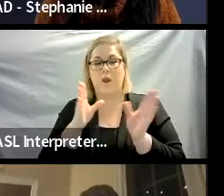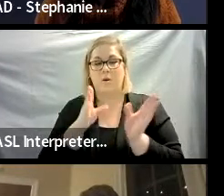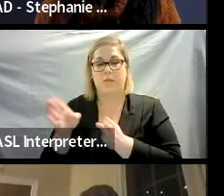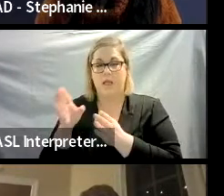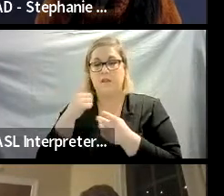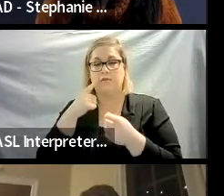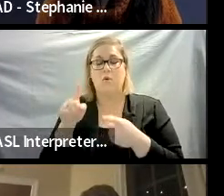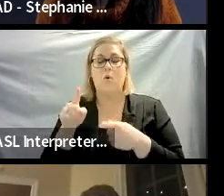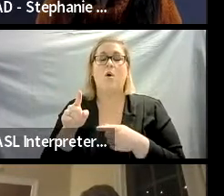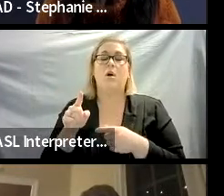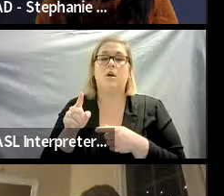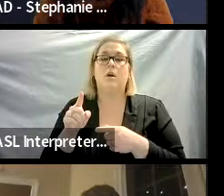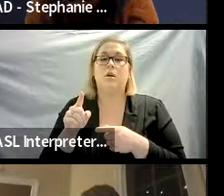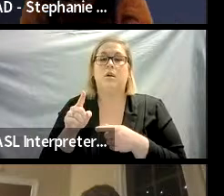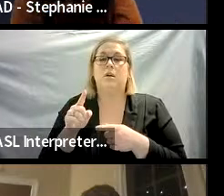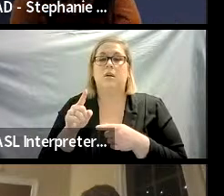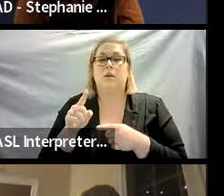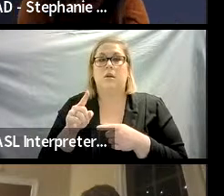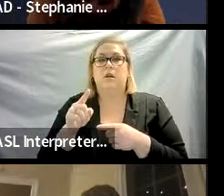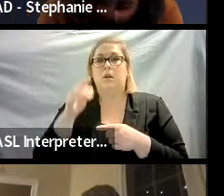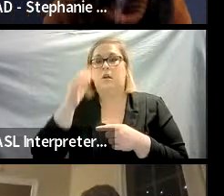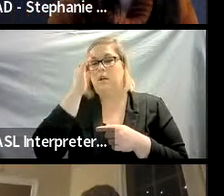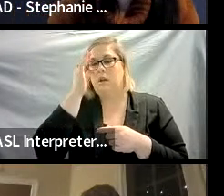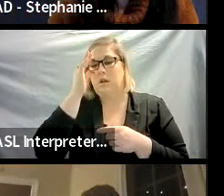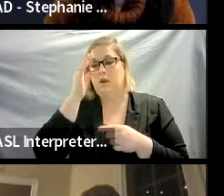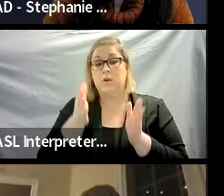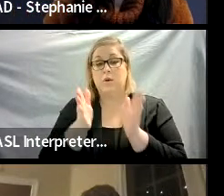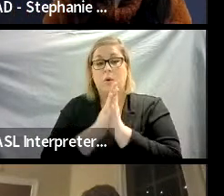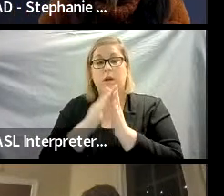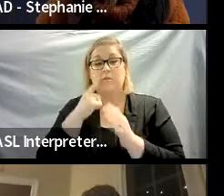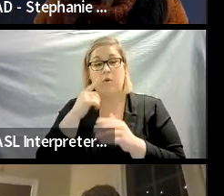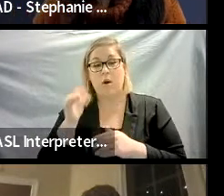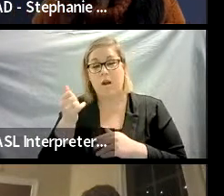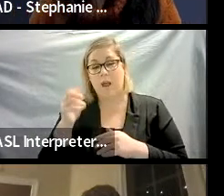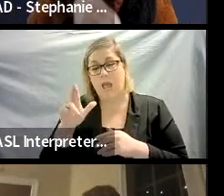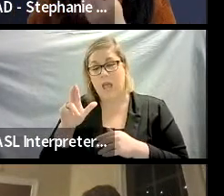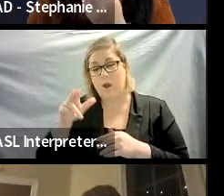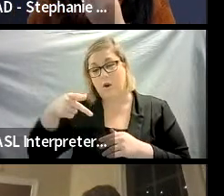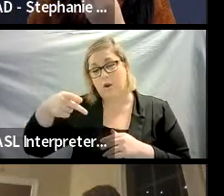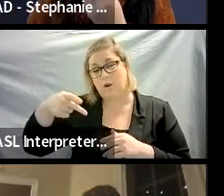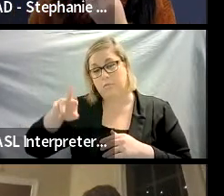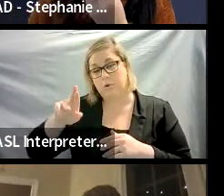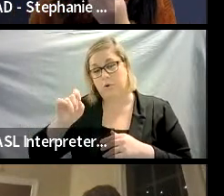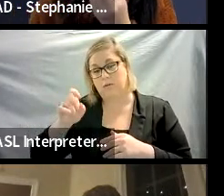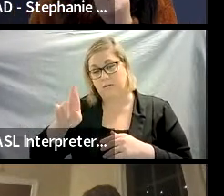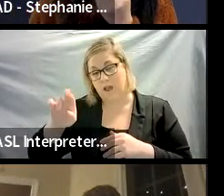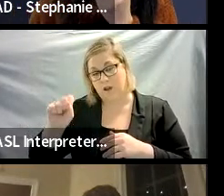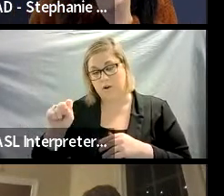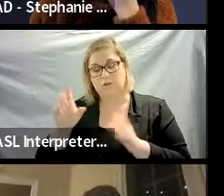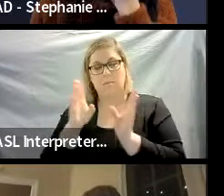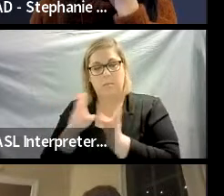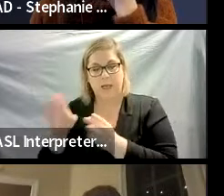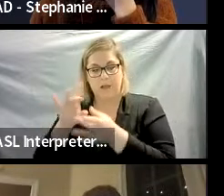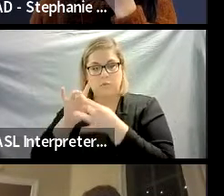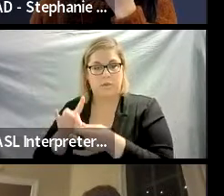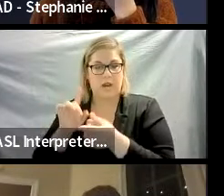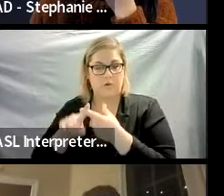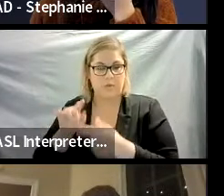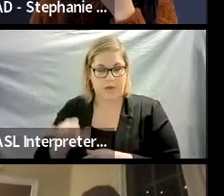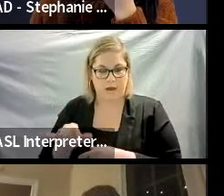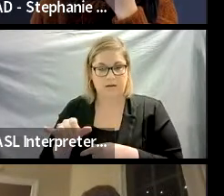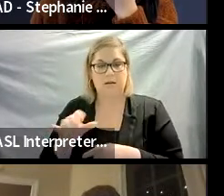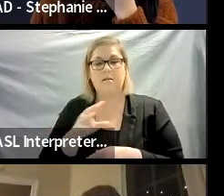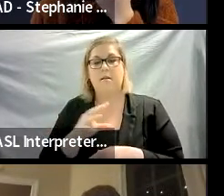their request for air purifiers or plans around that.